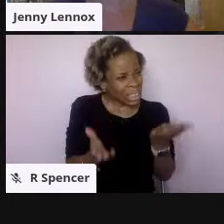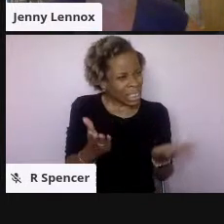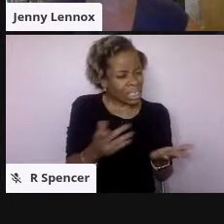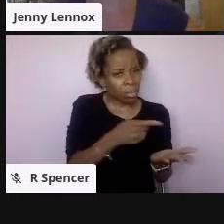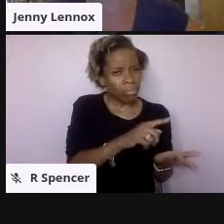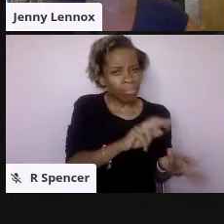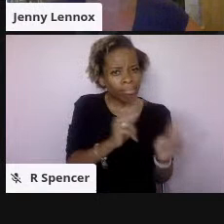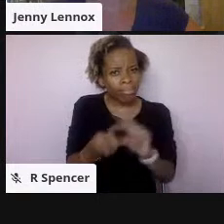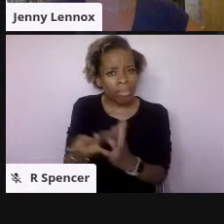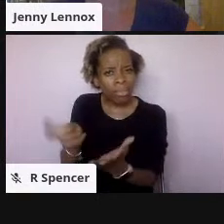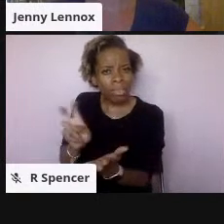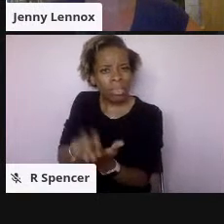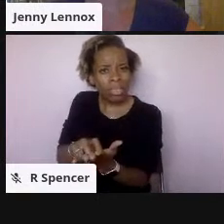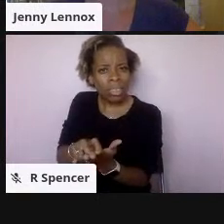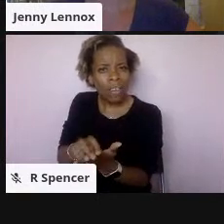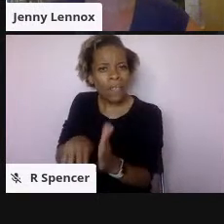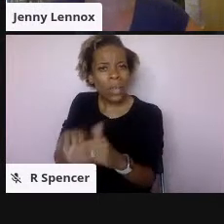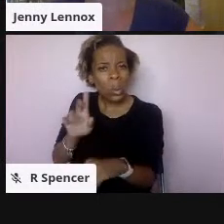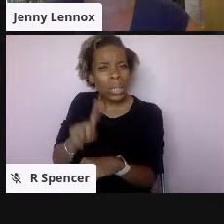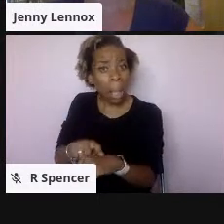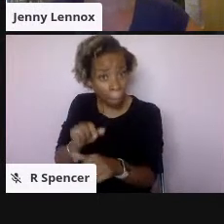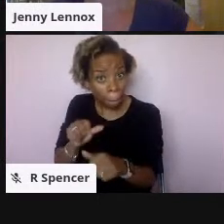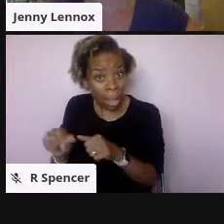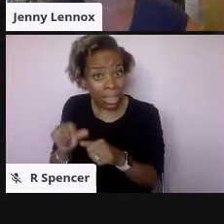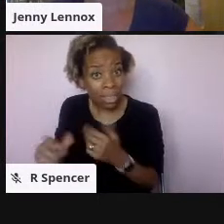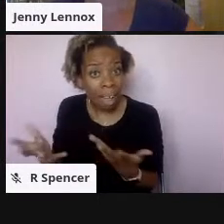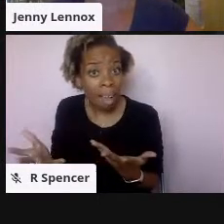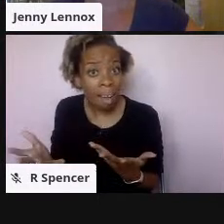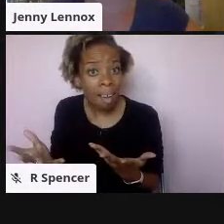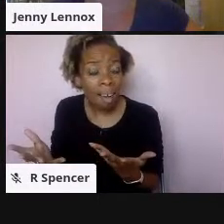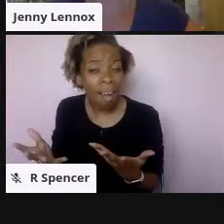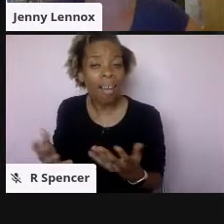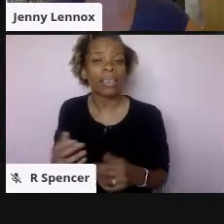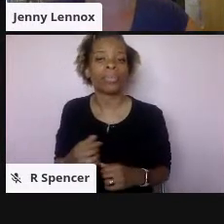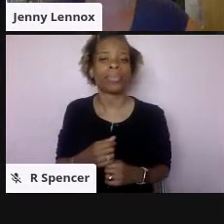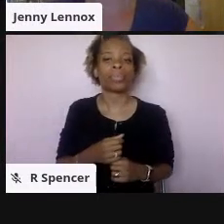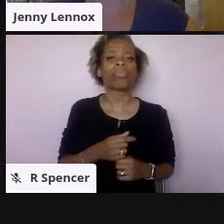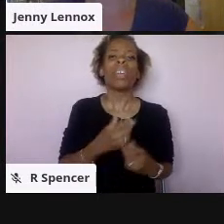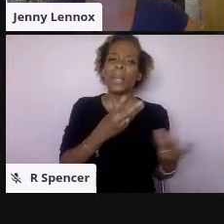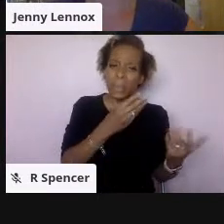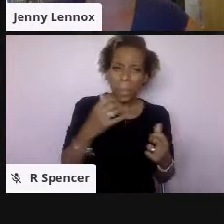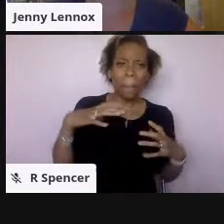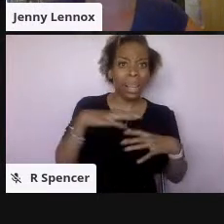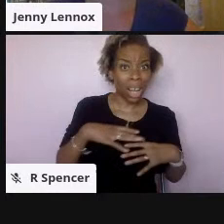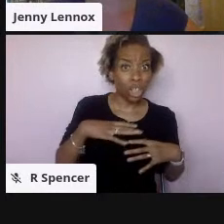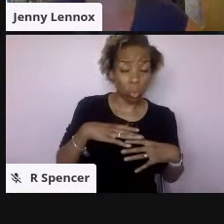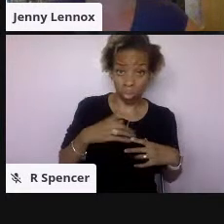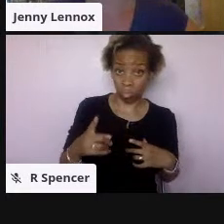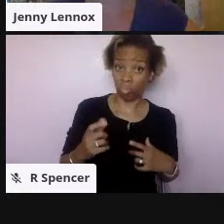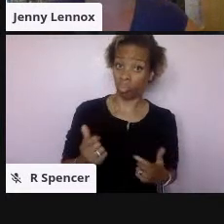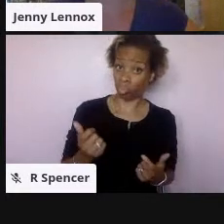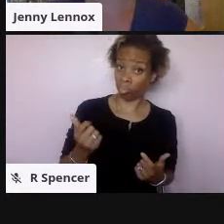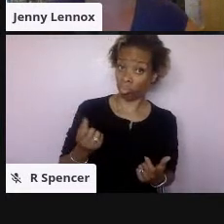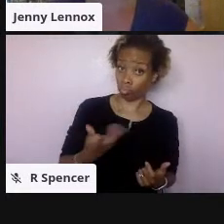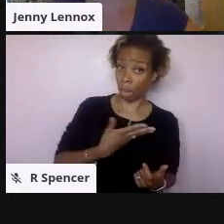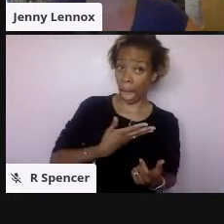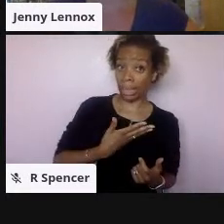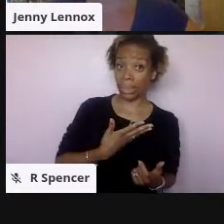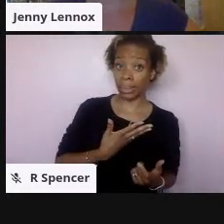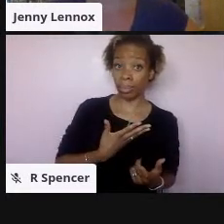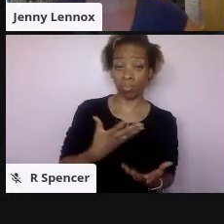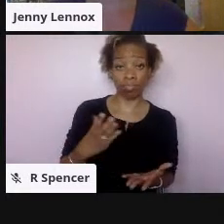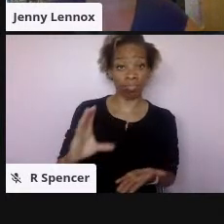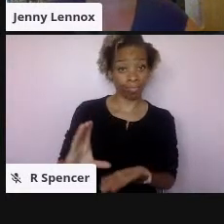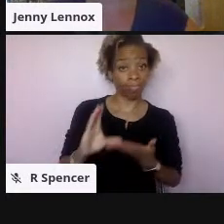order to go ahead with any kind of redundancy process. And there will be casualised staff who are entitled to redundancy payments. There will be people who have been on